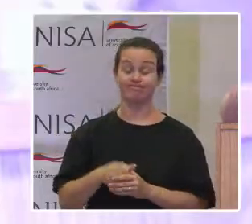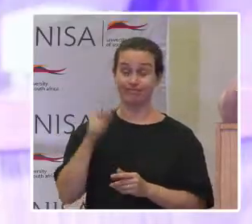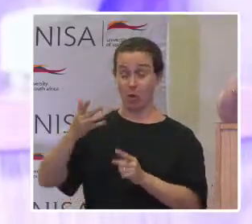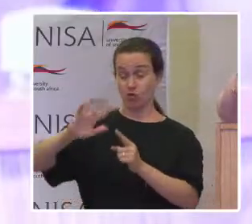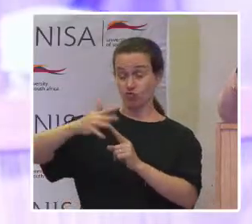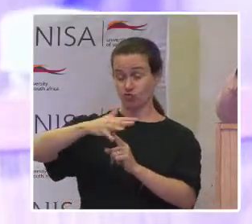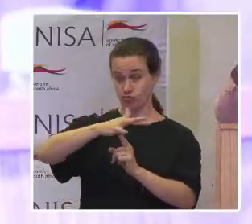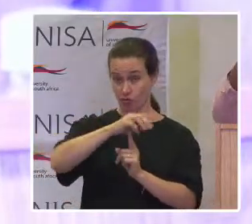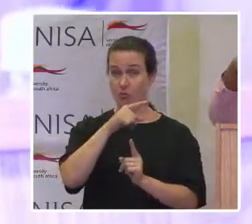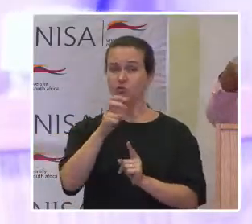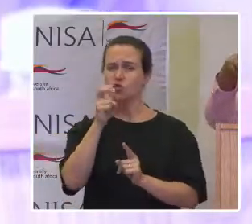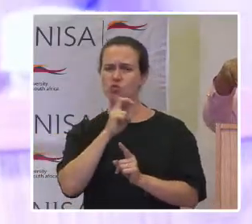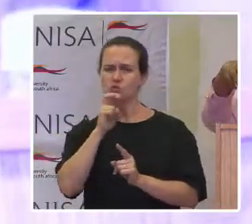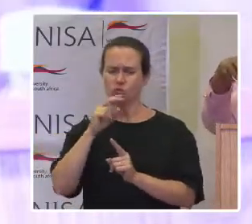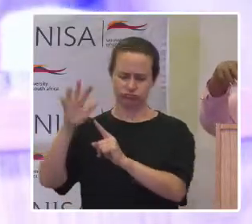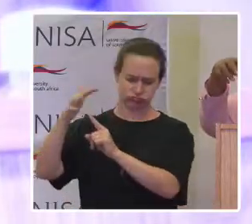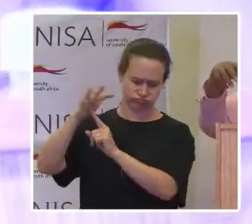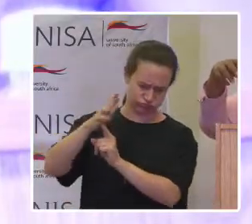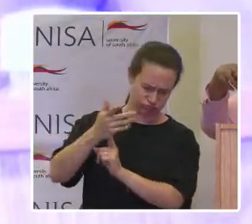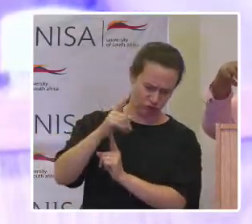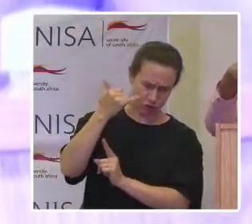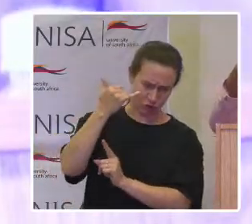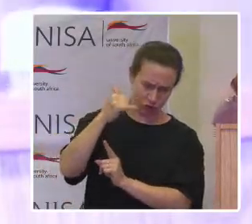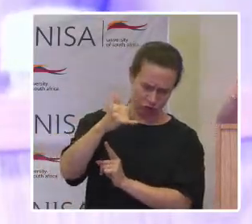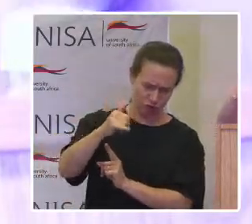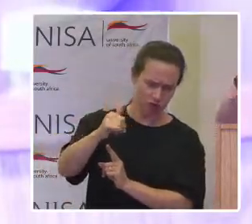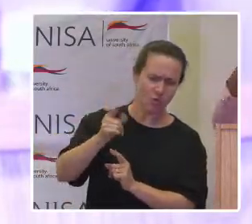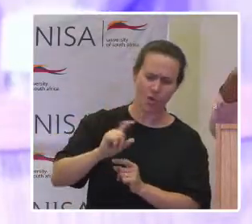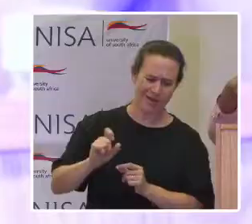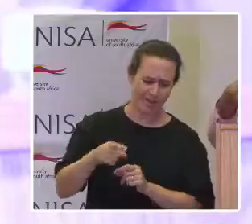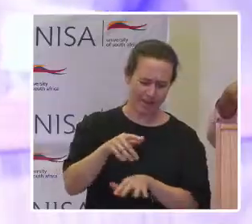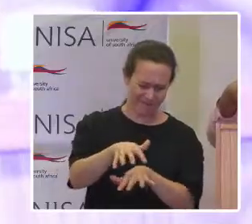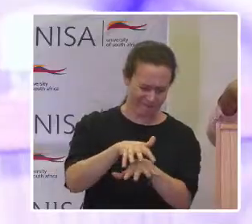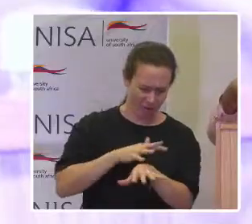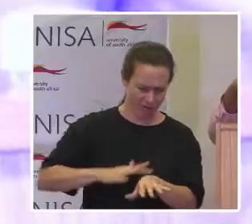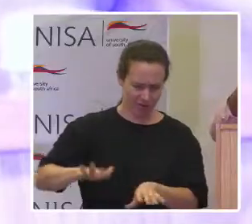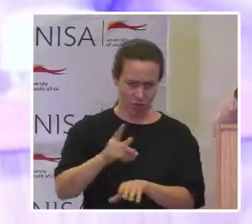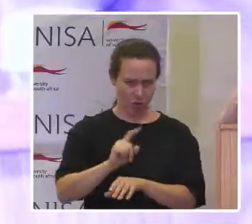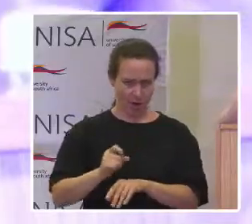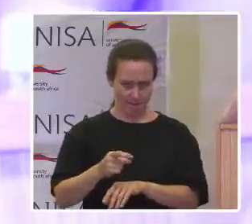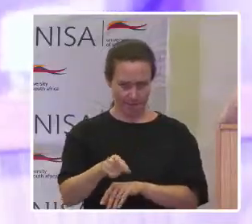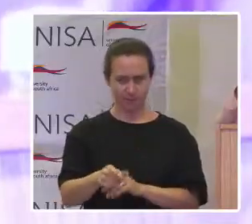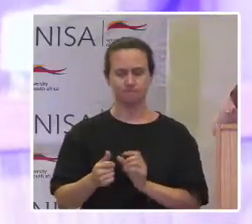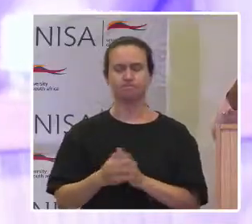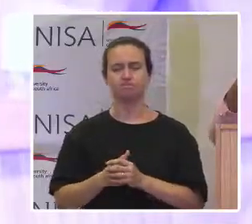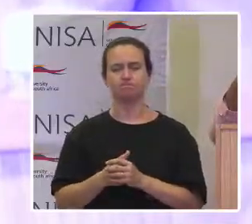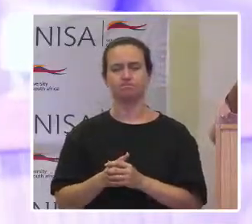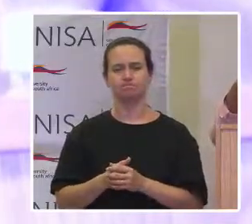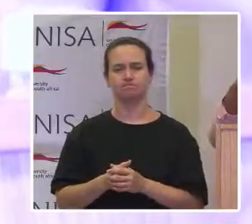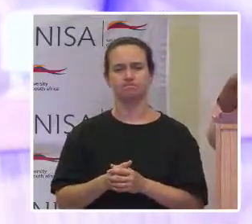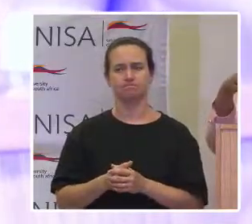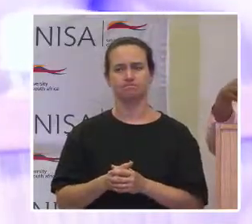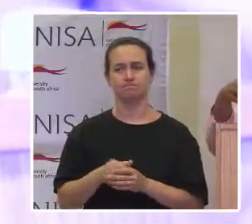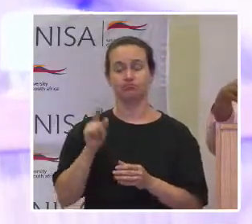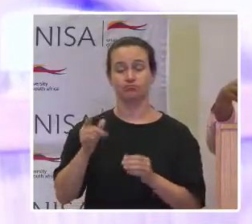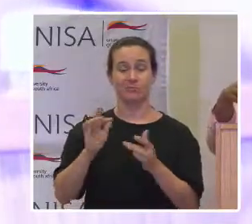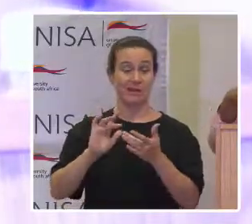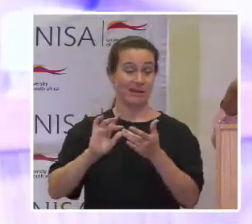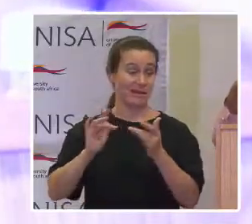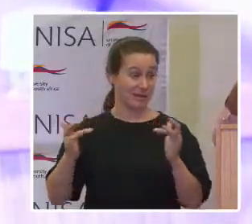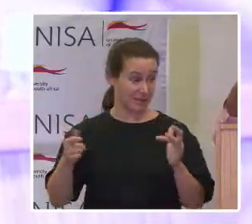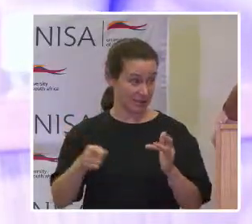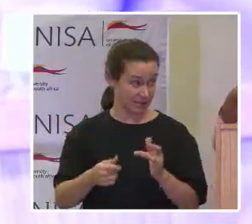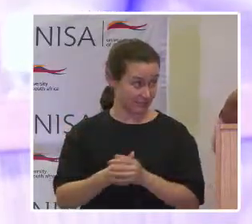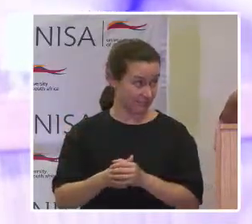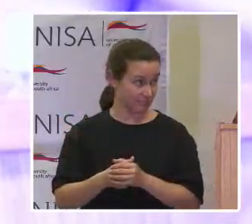are used in order to check the application of everything that is happening in the farming space. And we can also talk about the Internet of Things, and we